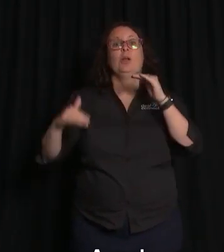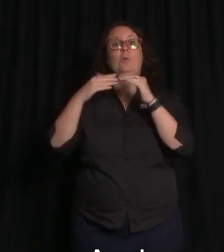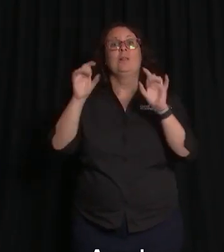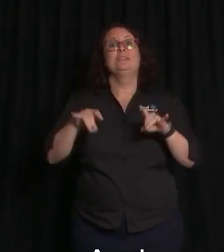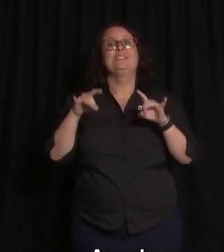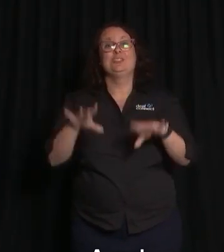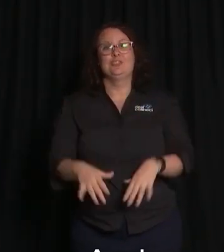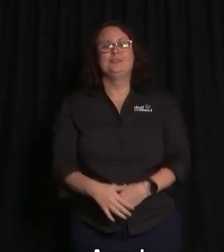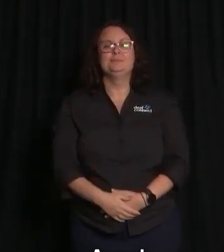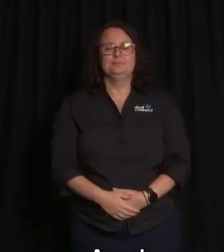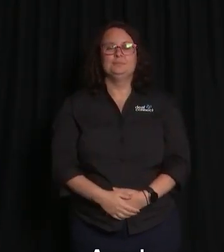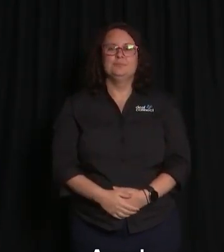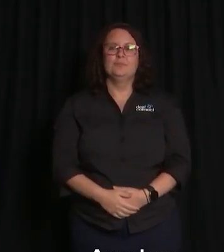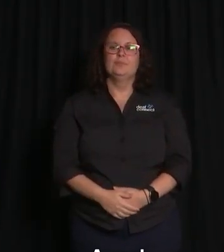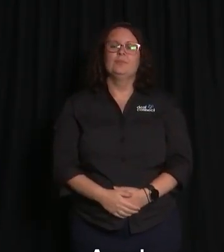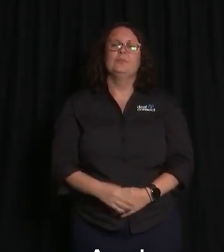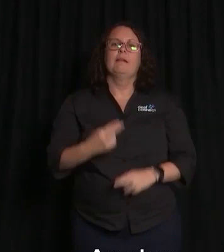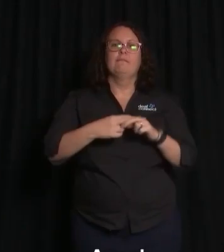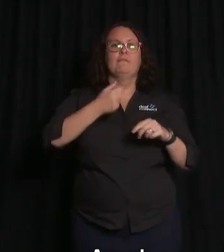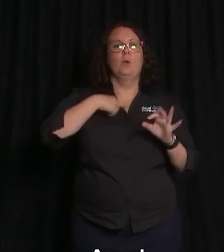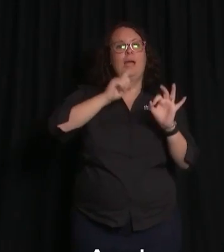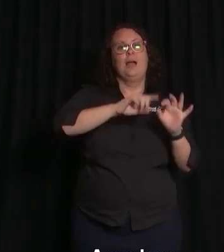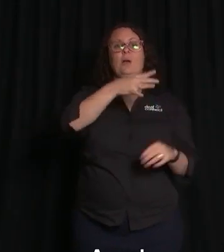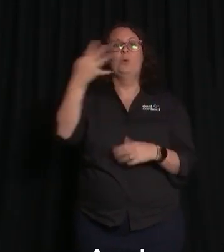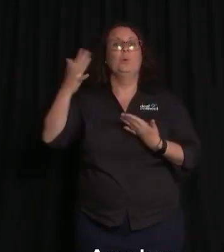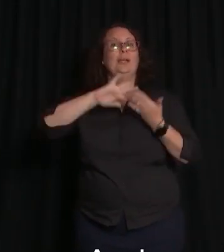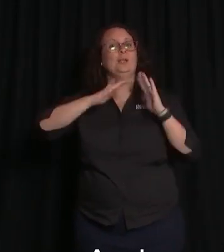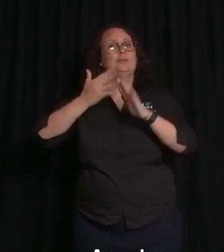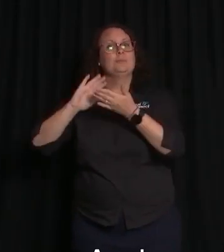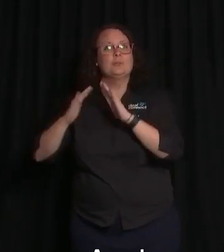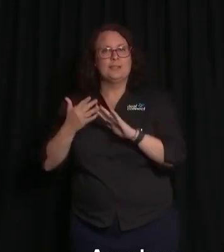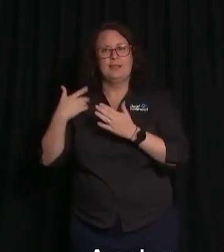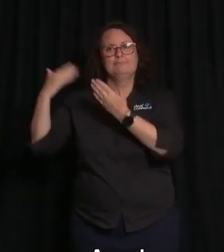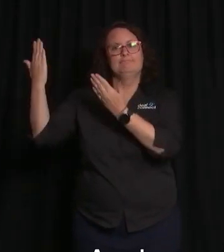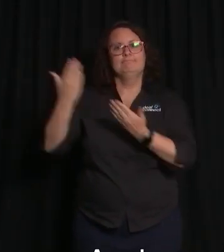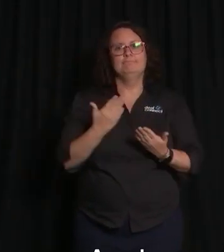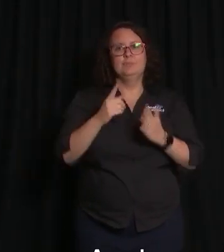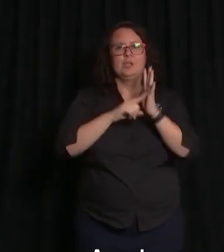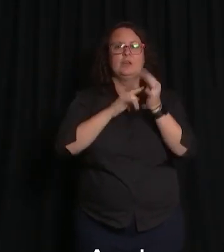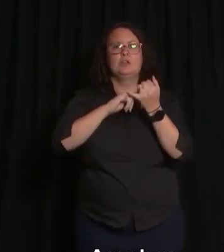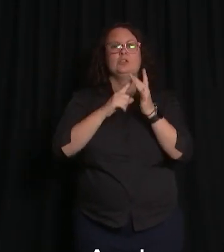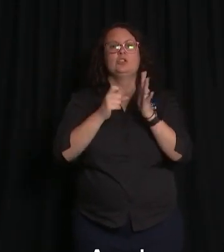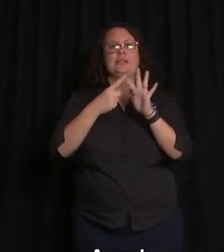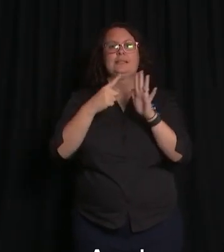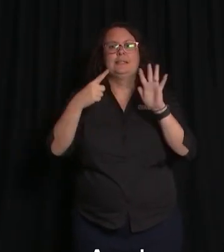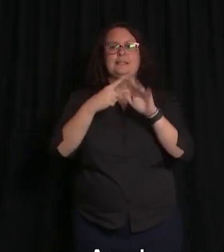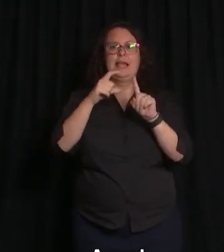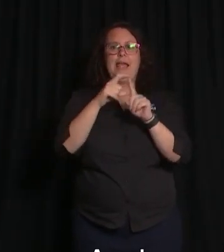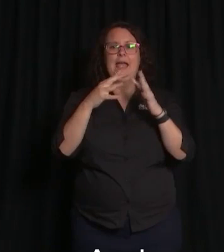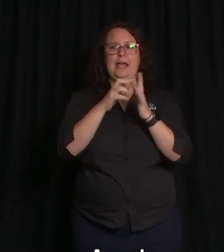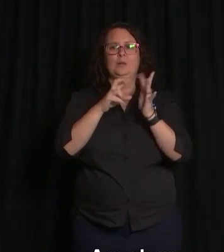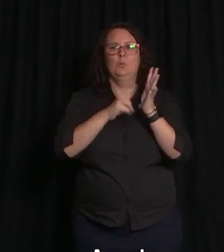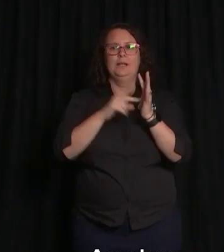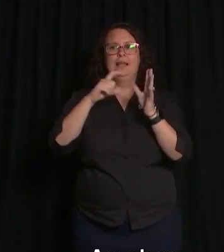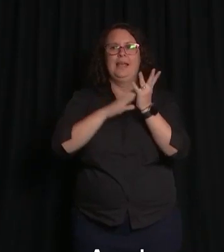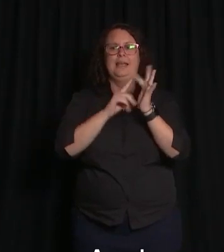for our LGBTQI+ communities. And today it is my great honour to introduce Justice Edward Cameron to the Human Rights Conference. I would